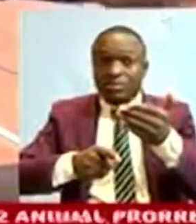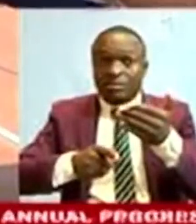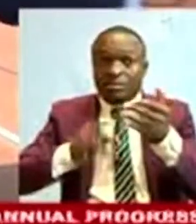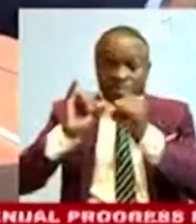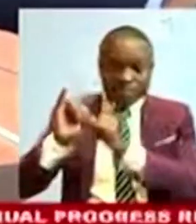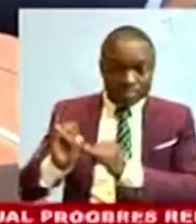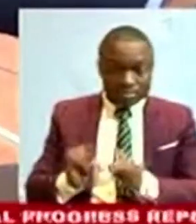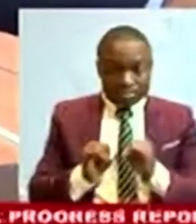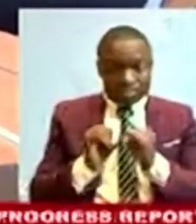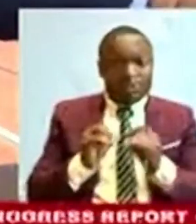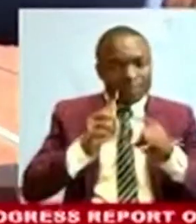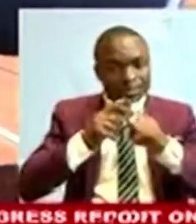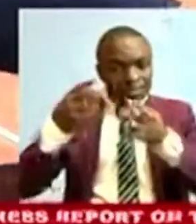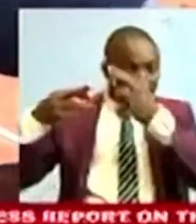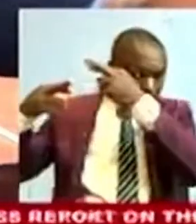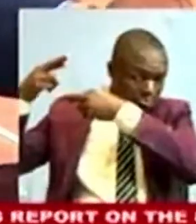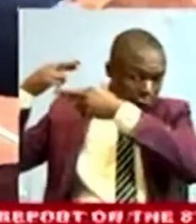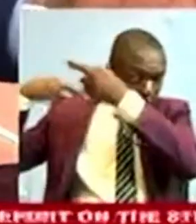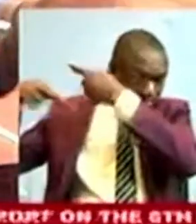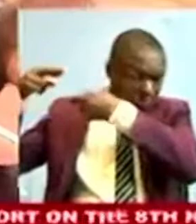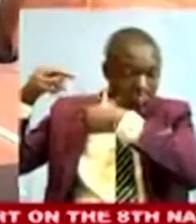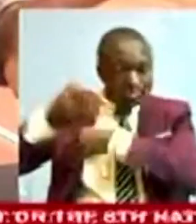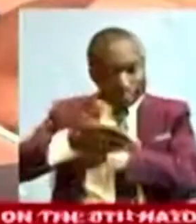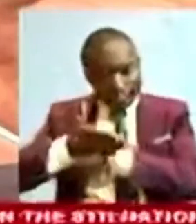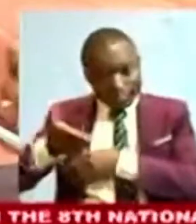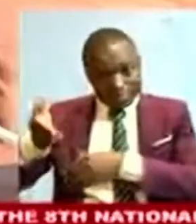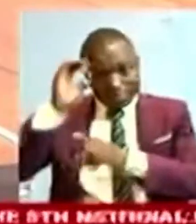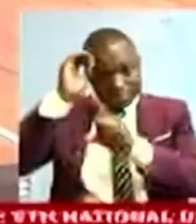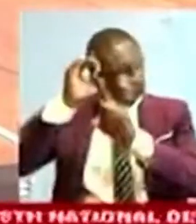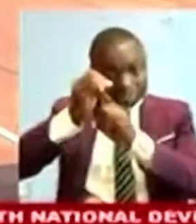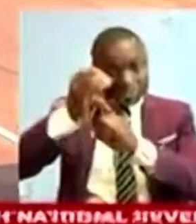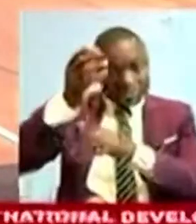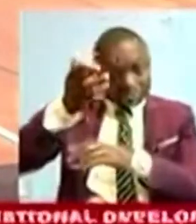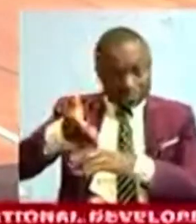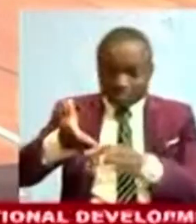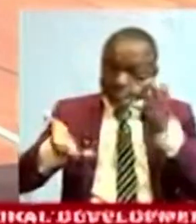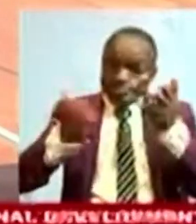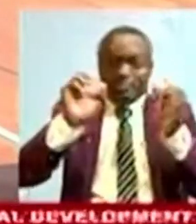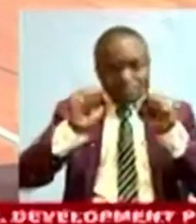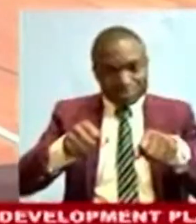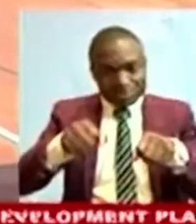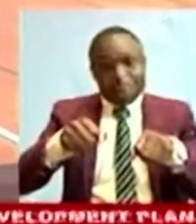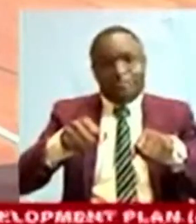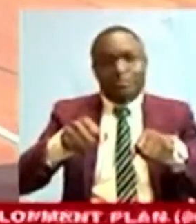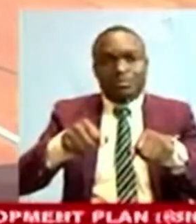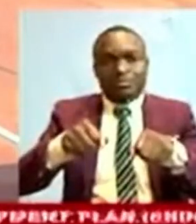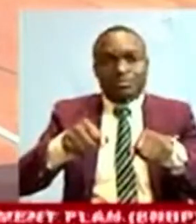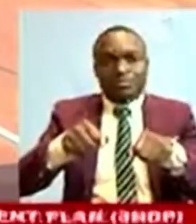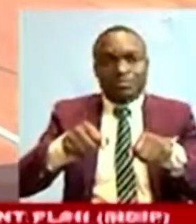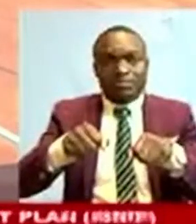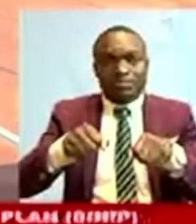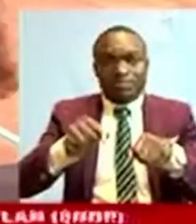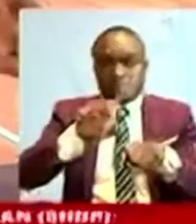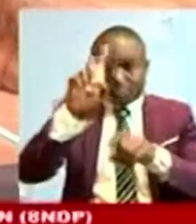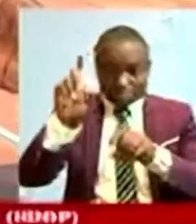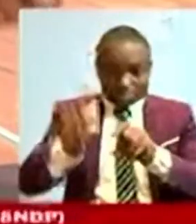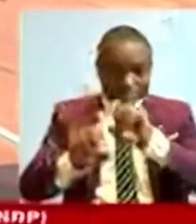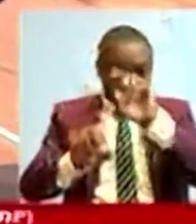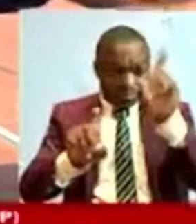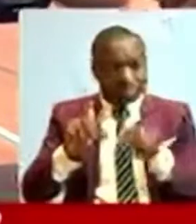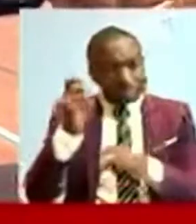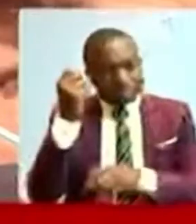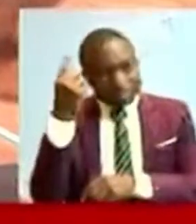in the review. Those targets which are already embedded there. So maybe you can explain in terms of the concerns are that whilst we understand these